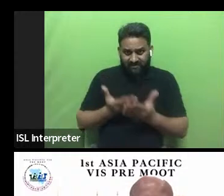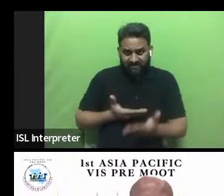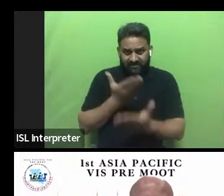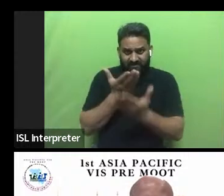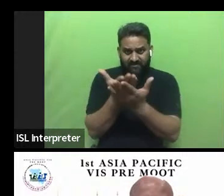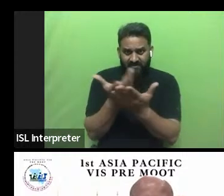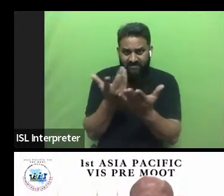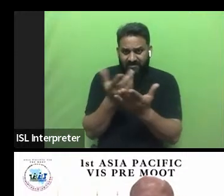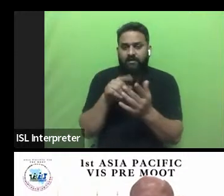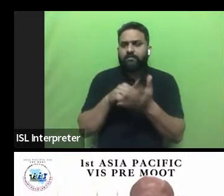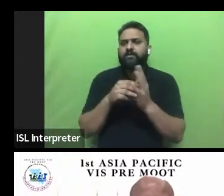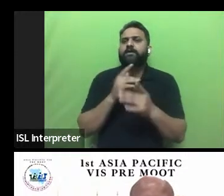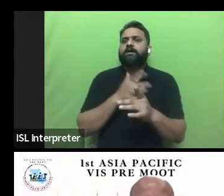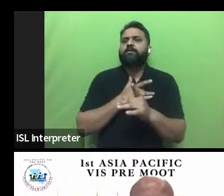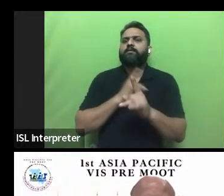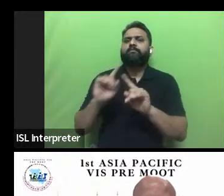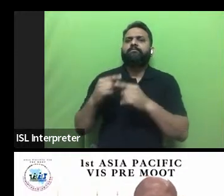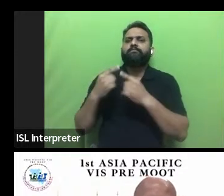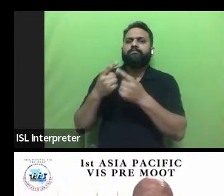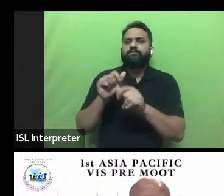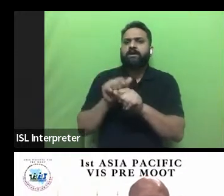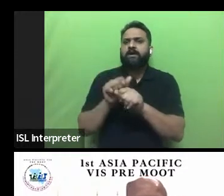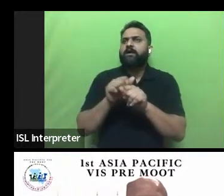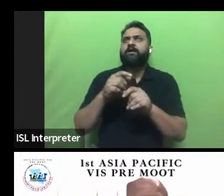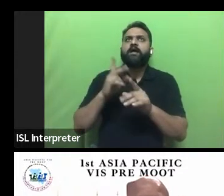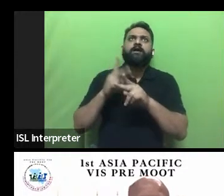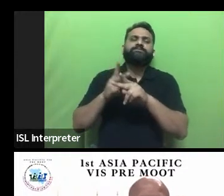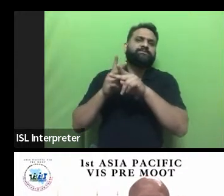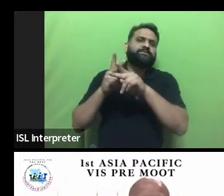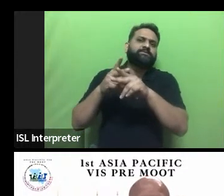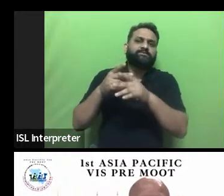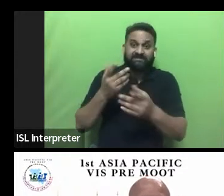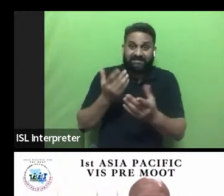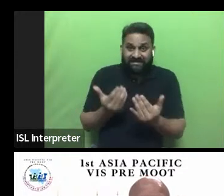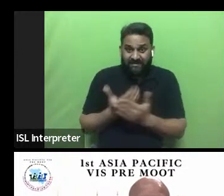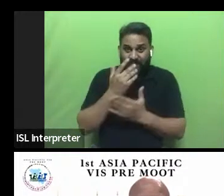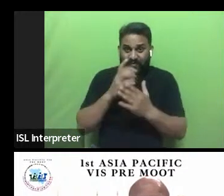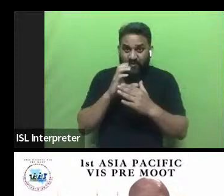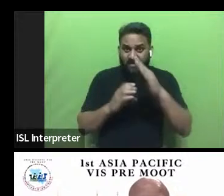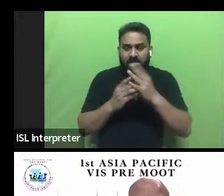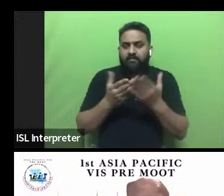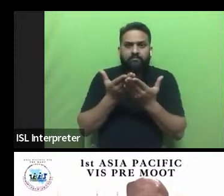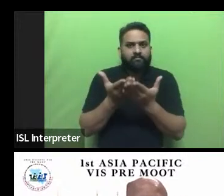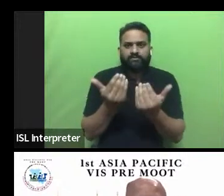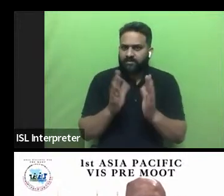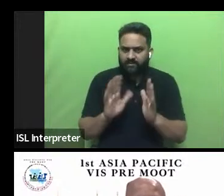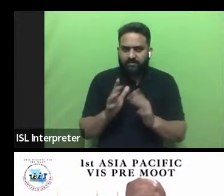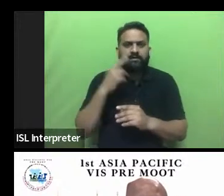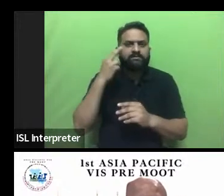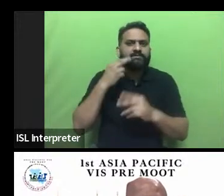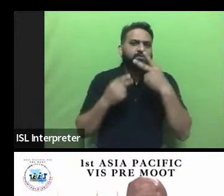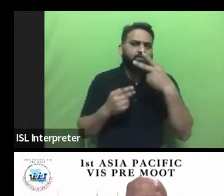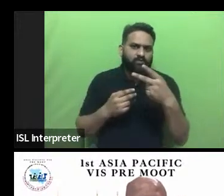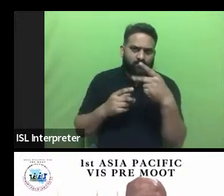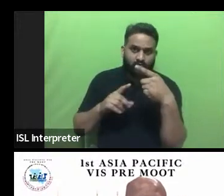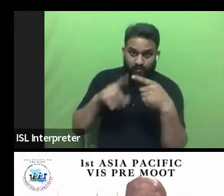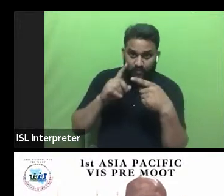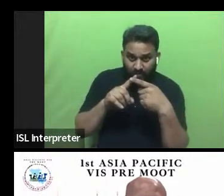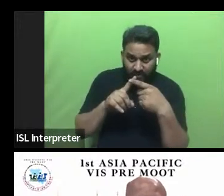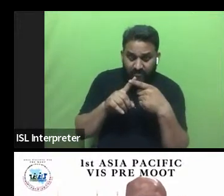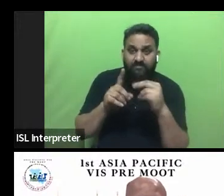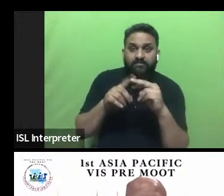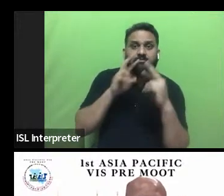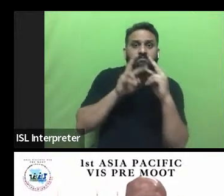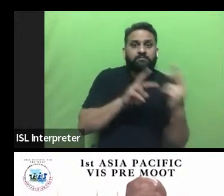such practices cannot be extended to the present contract due to two reasons. First, the respondent is a separate